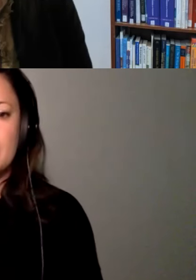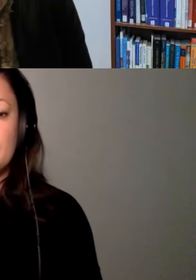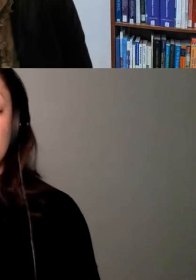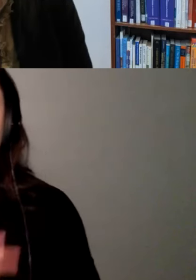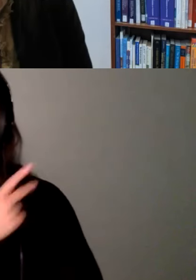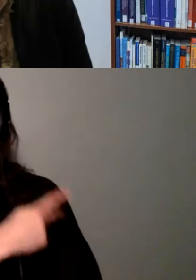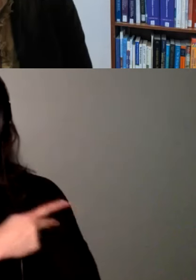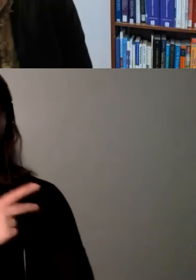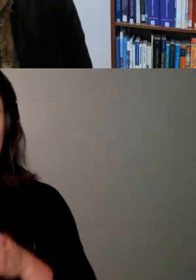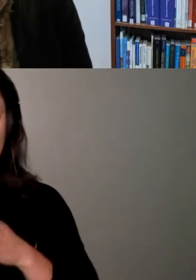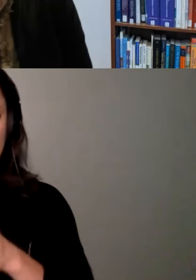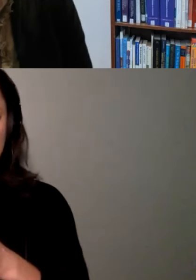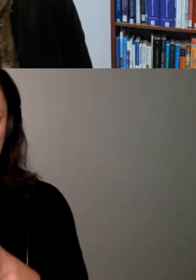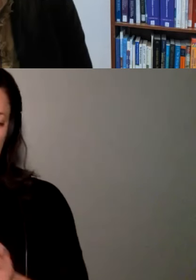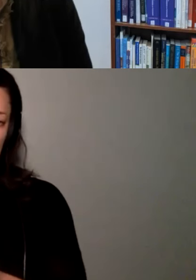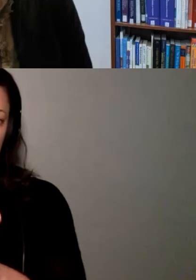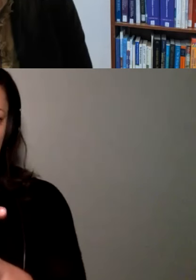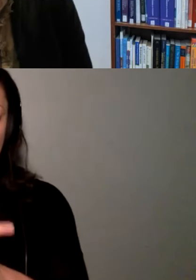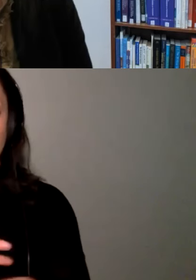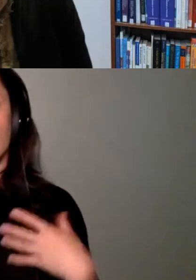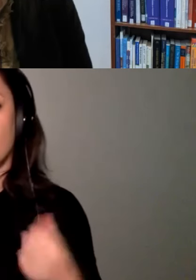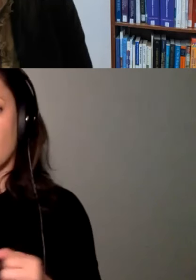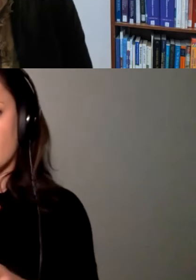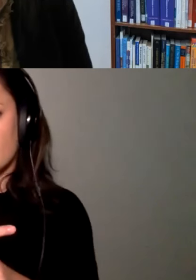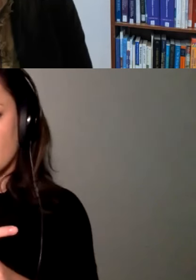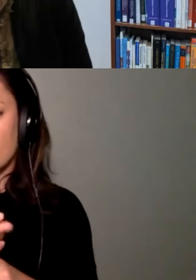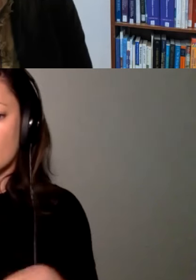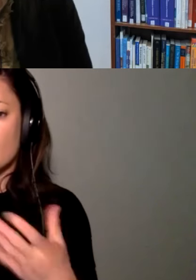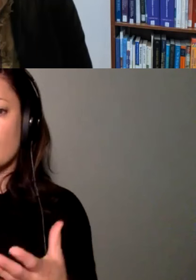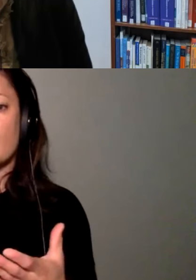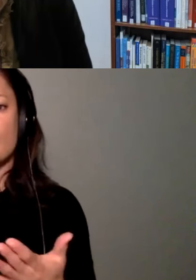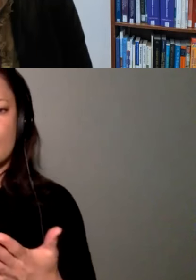Patient-centered care. Healthcare providers should prioritize